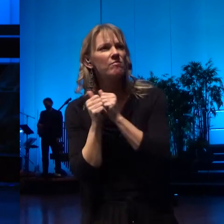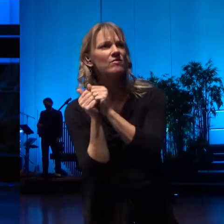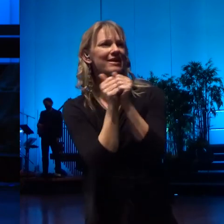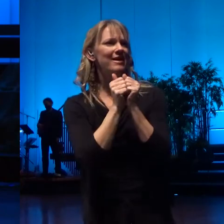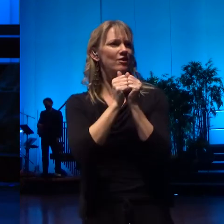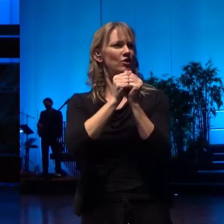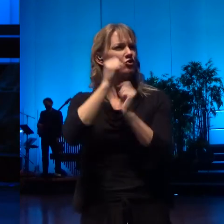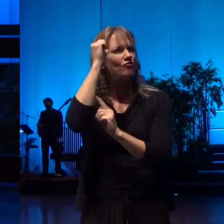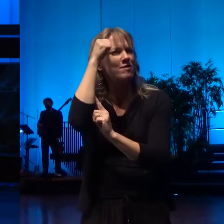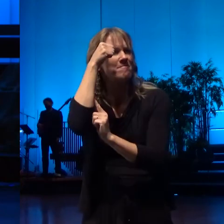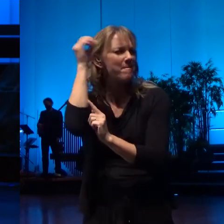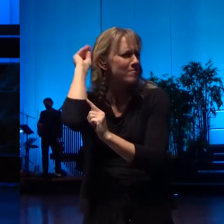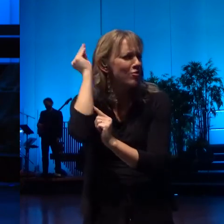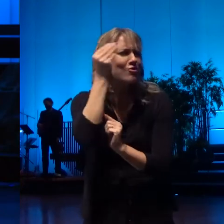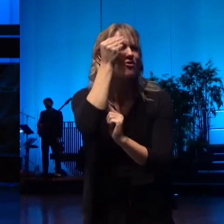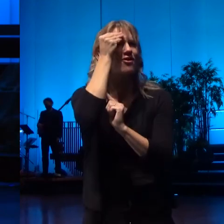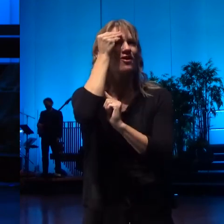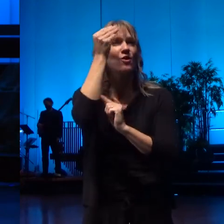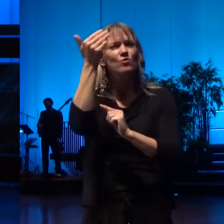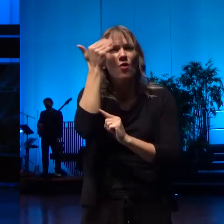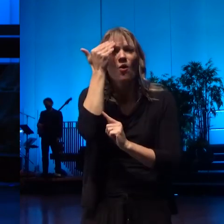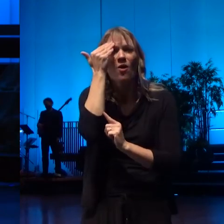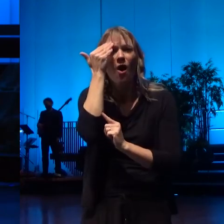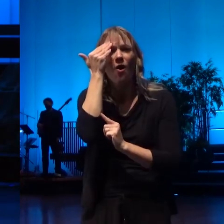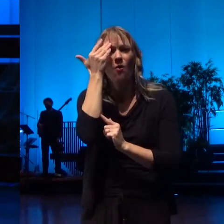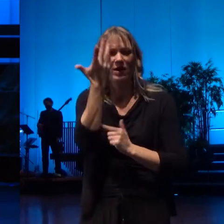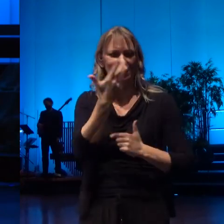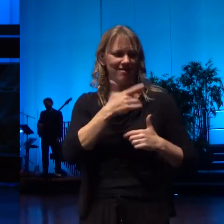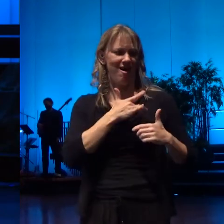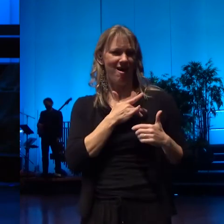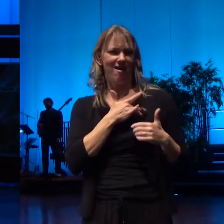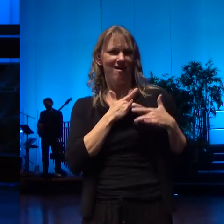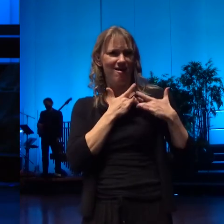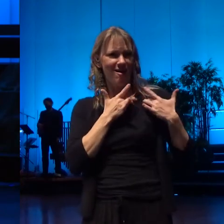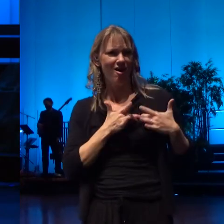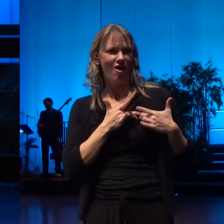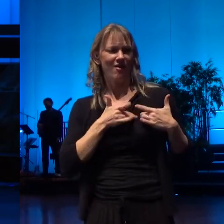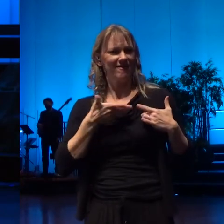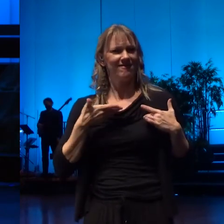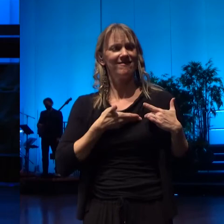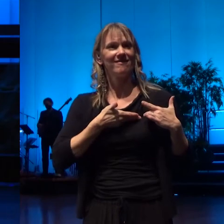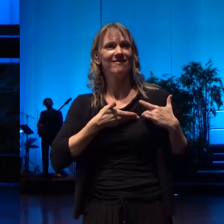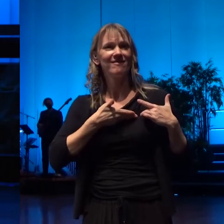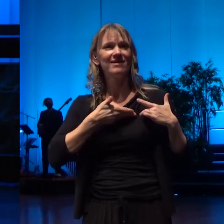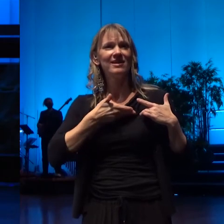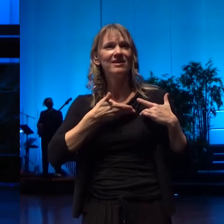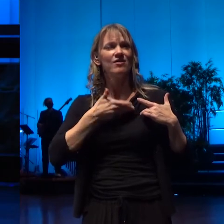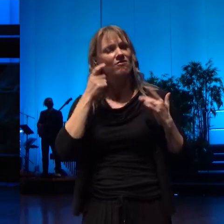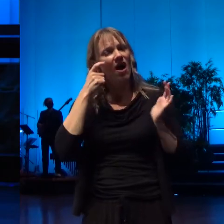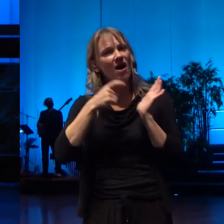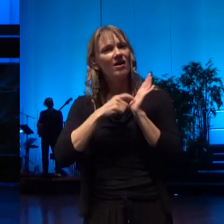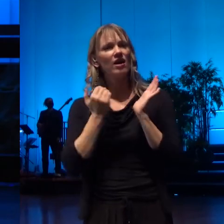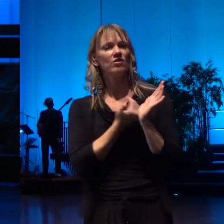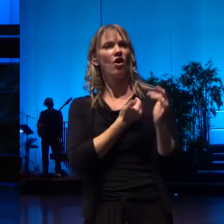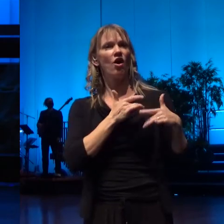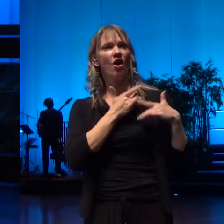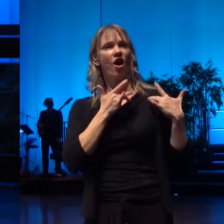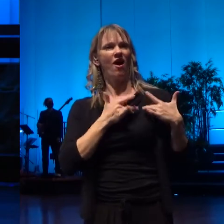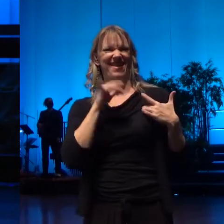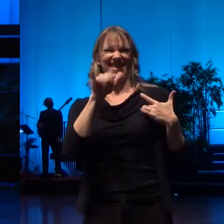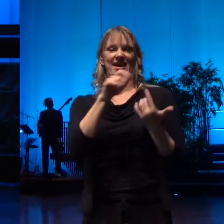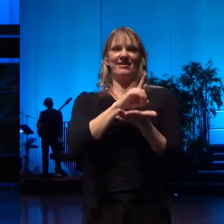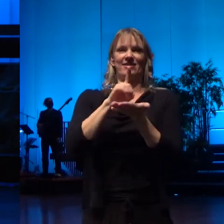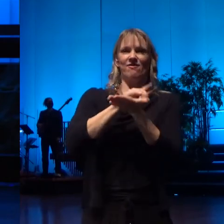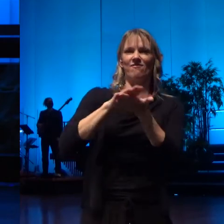this, to know that it's etched upon our hearts. So recognizing that our heart is that